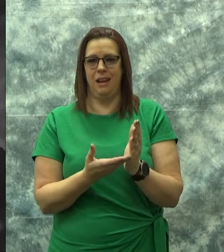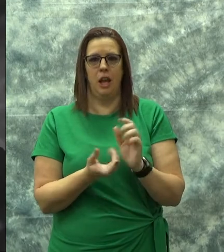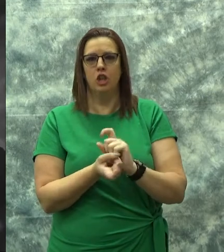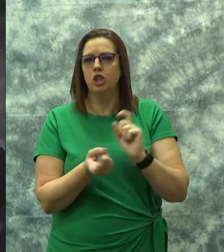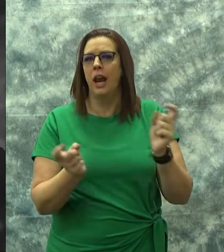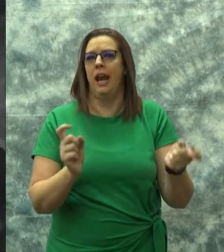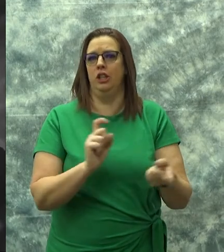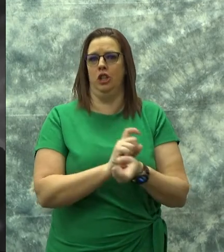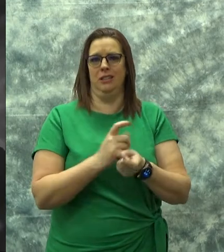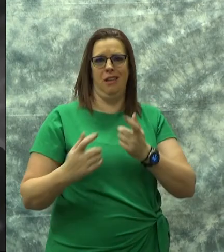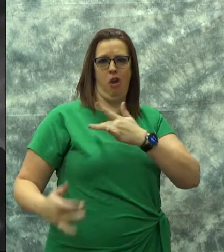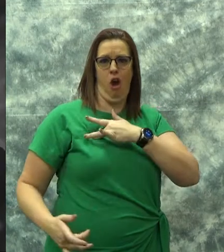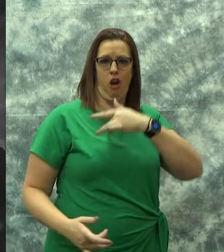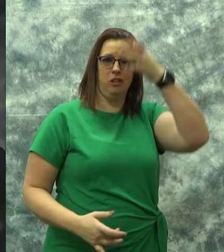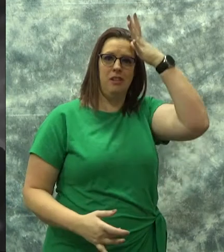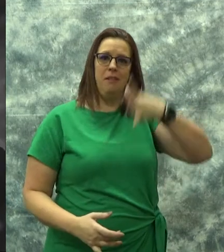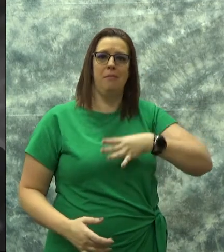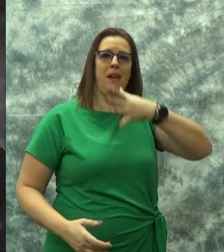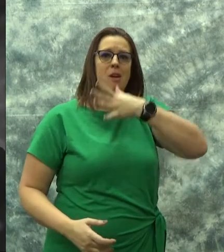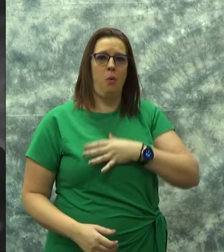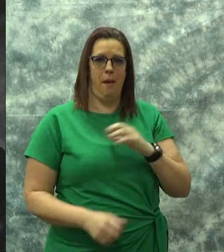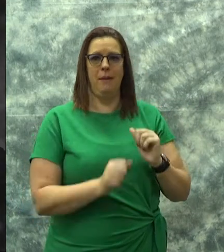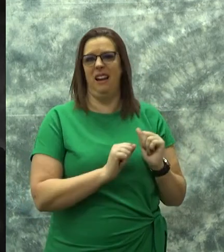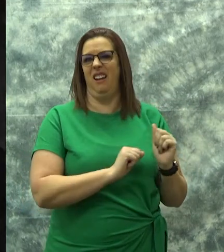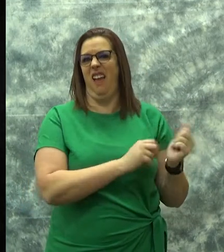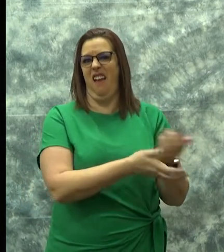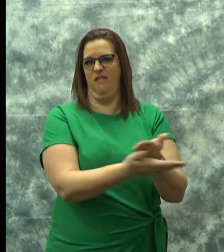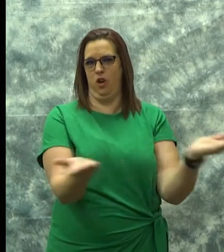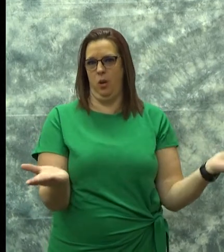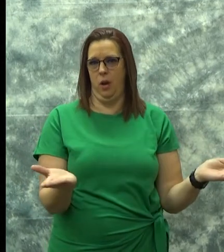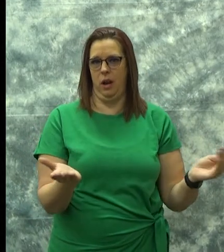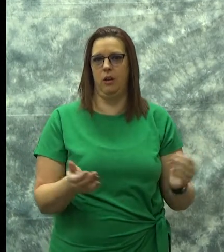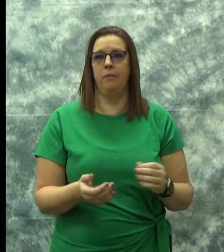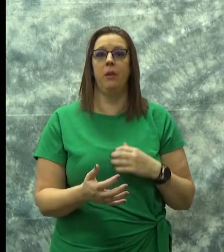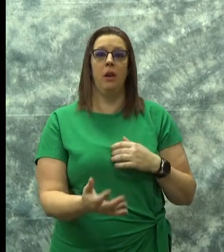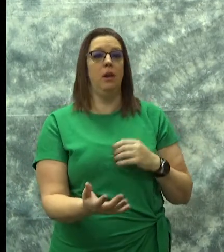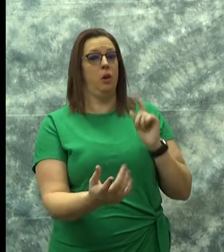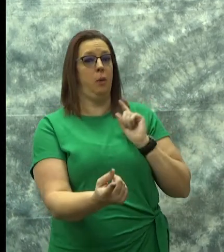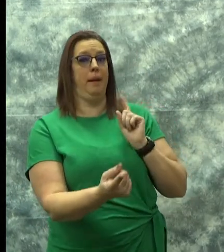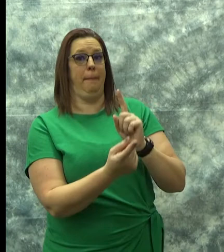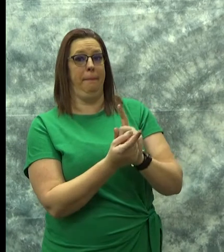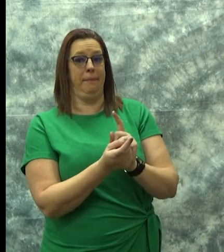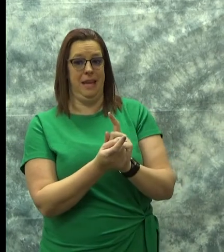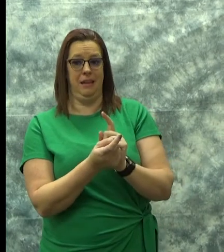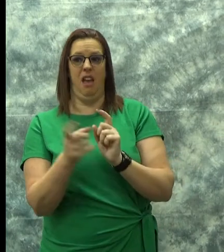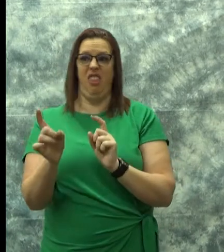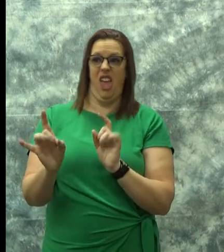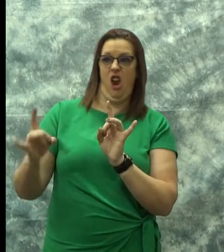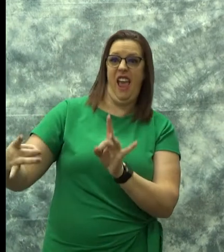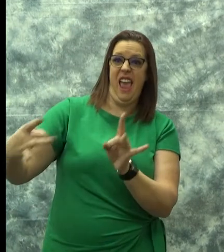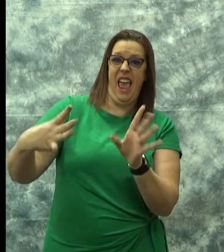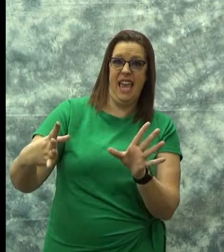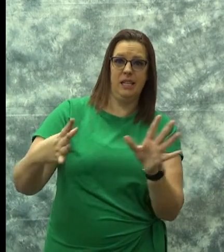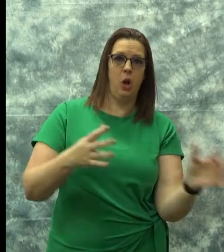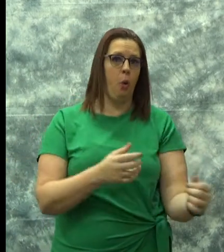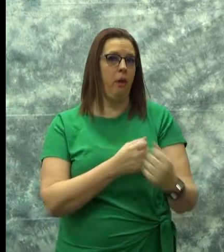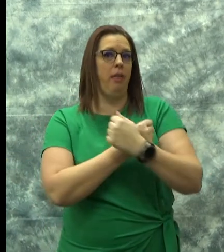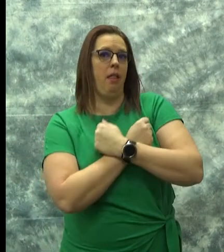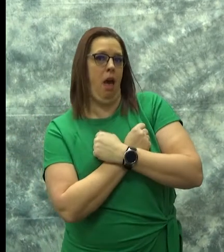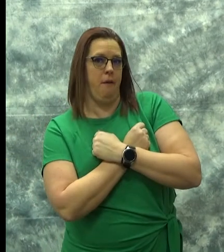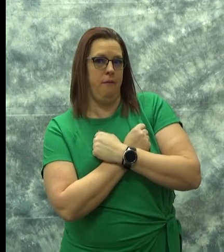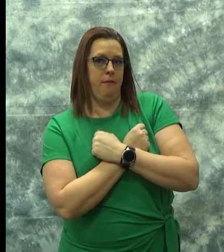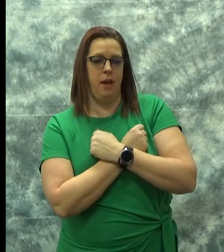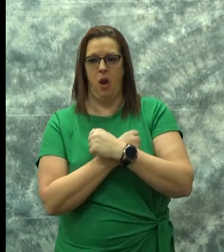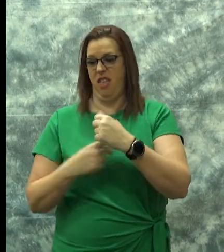the hearts of men and women everywhere. We must meet hate with love. We